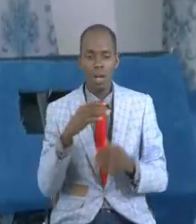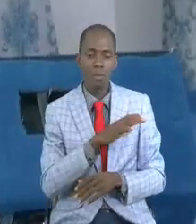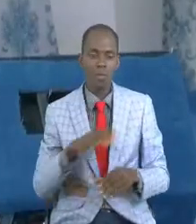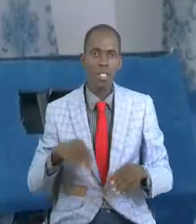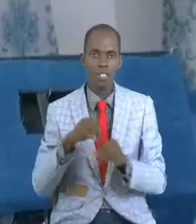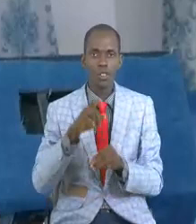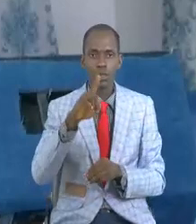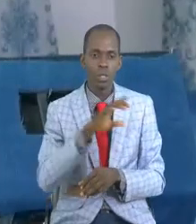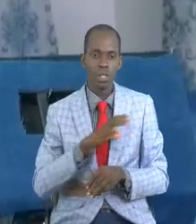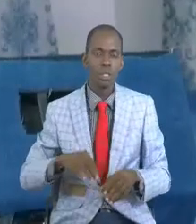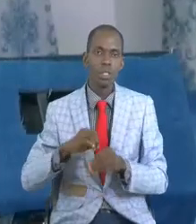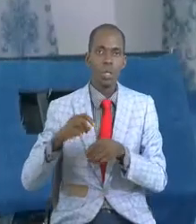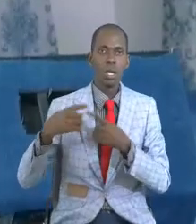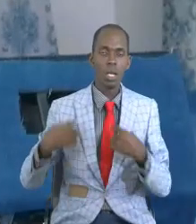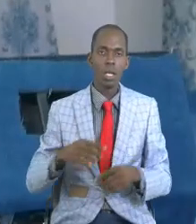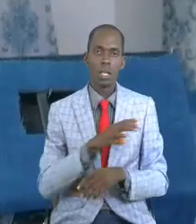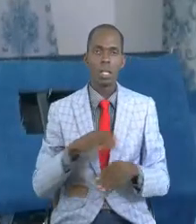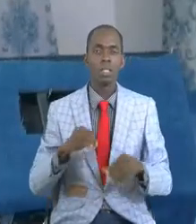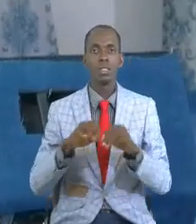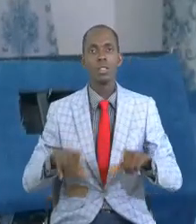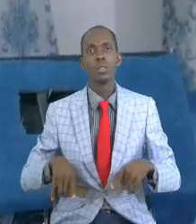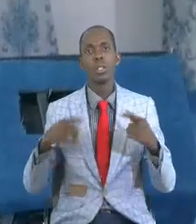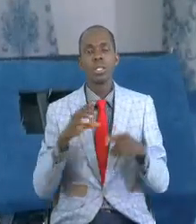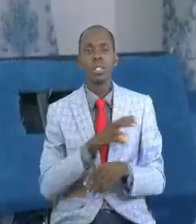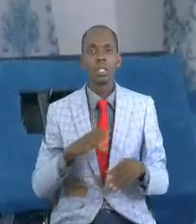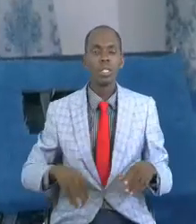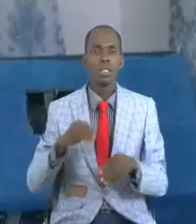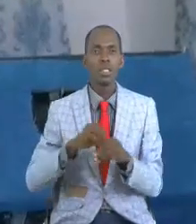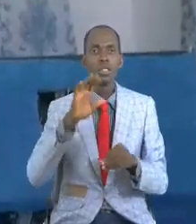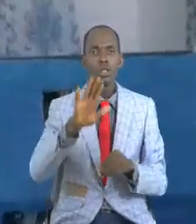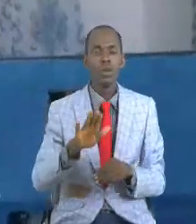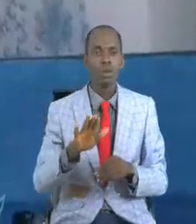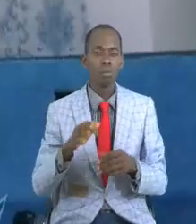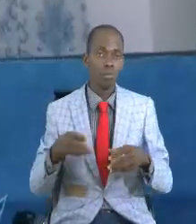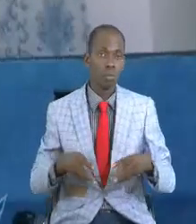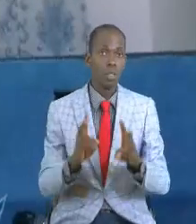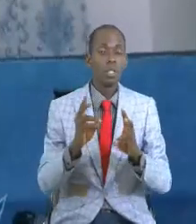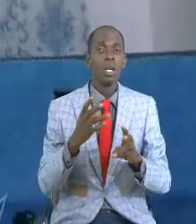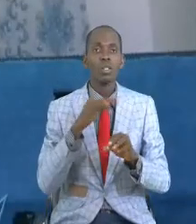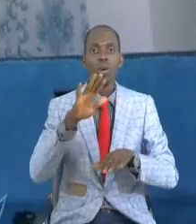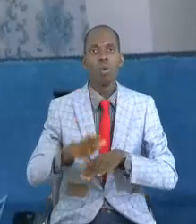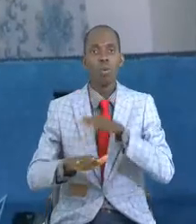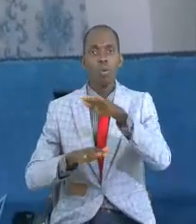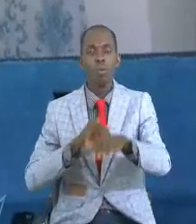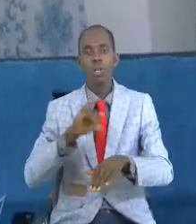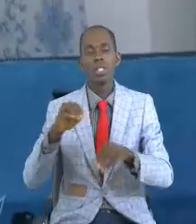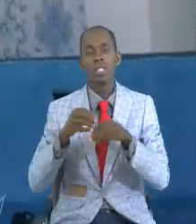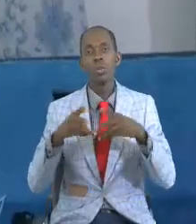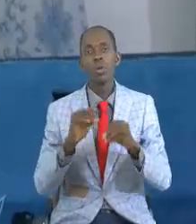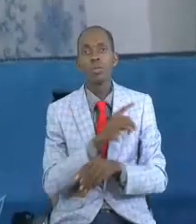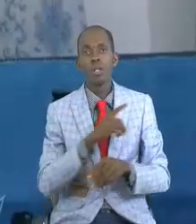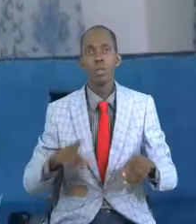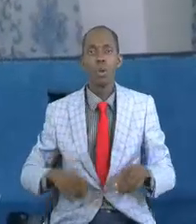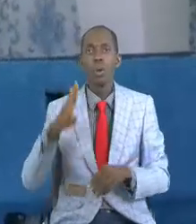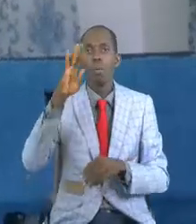and Christ in your life, and Christ in your steps, and you're walking the way of the Lord by the grace of